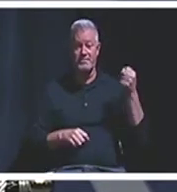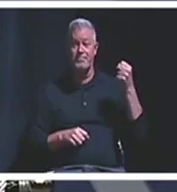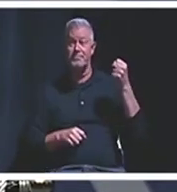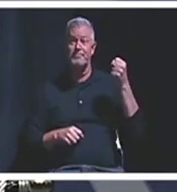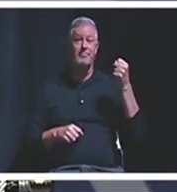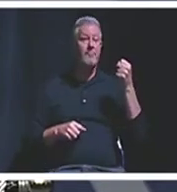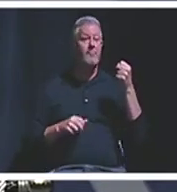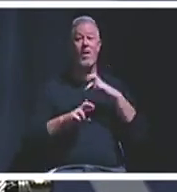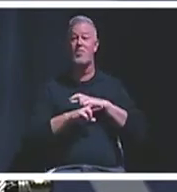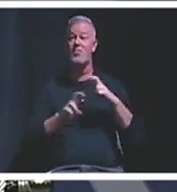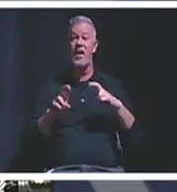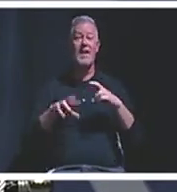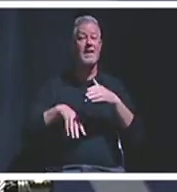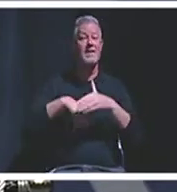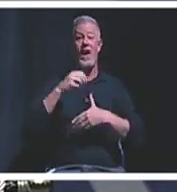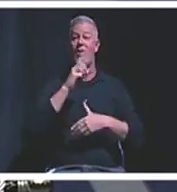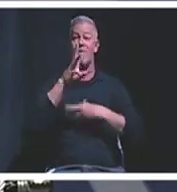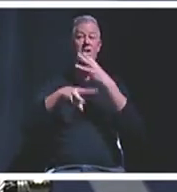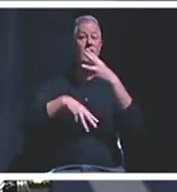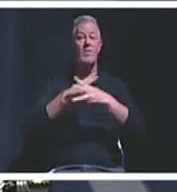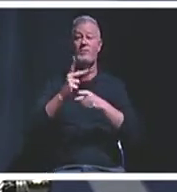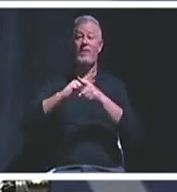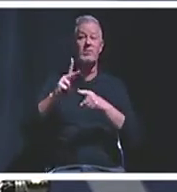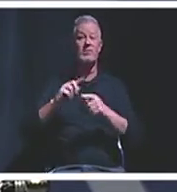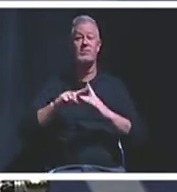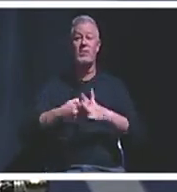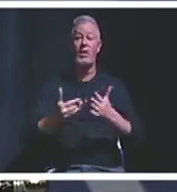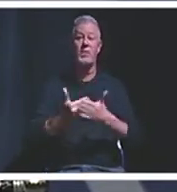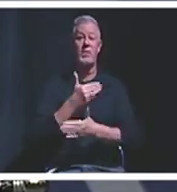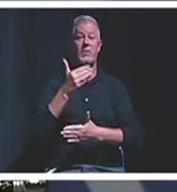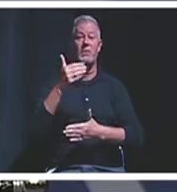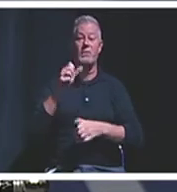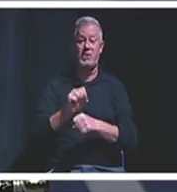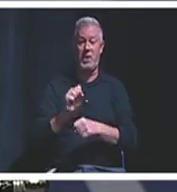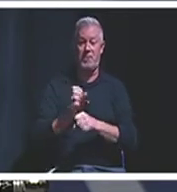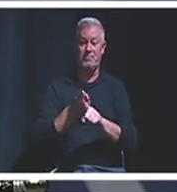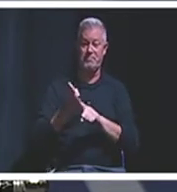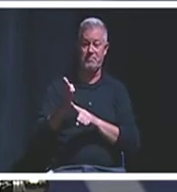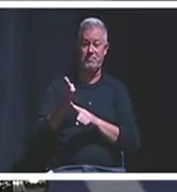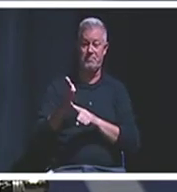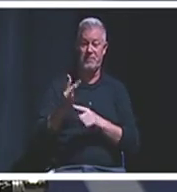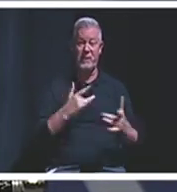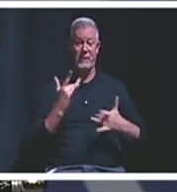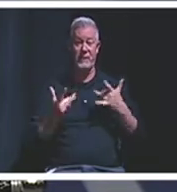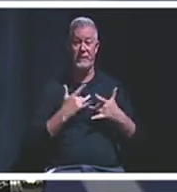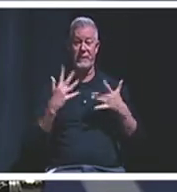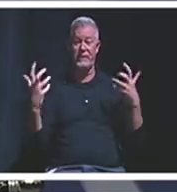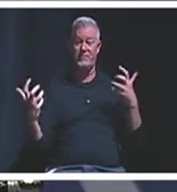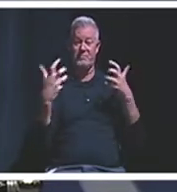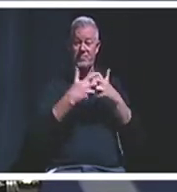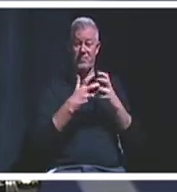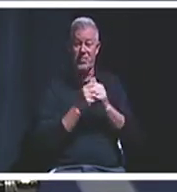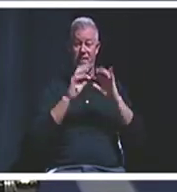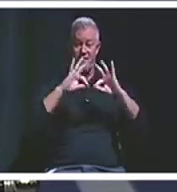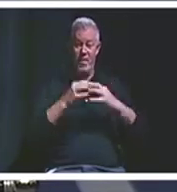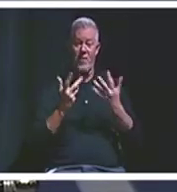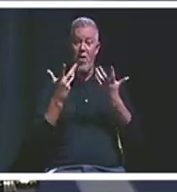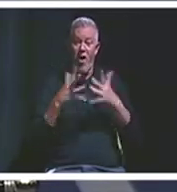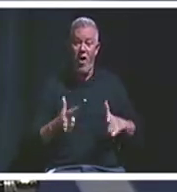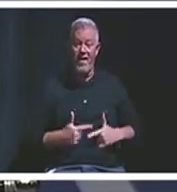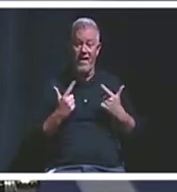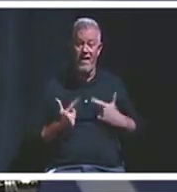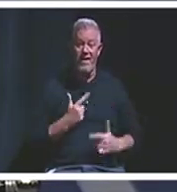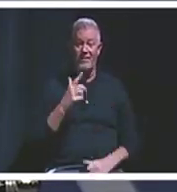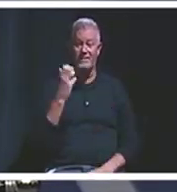the professional world and start a new career, eager to be reunited with my family who were already living in